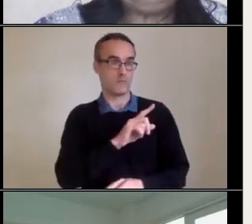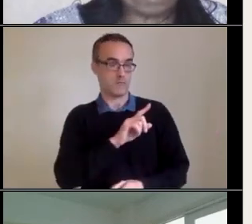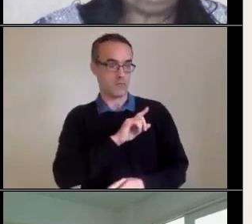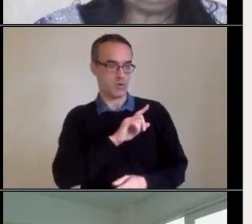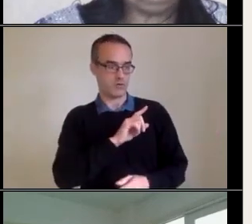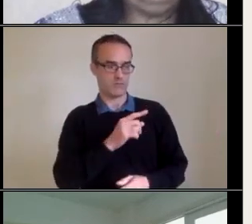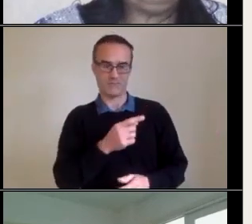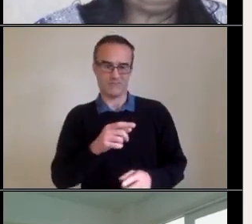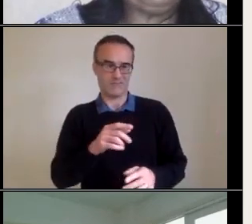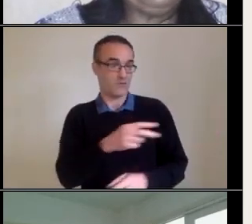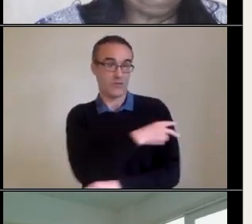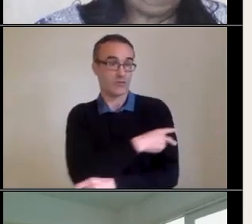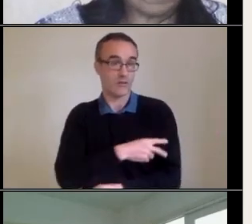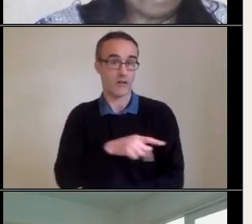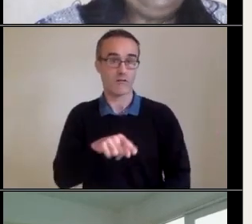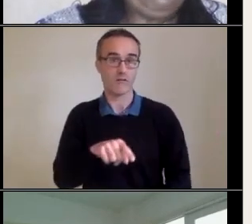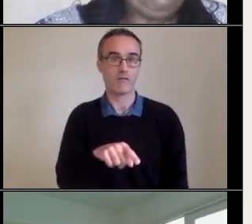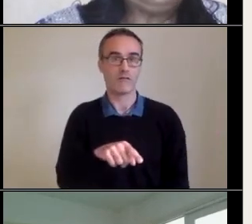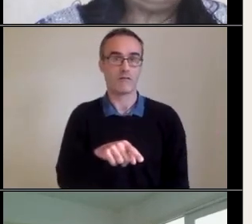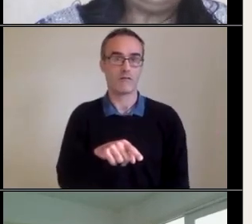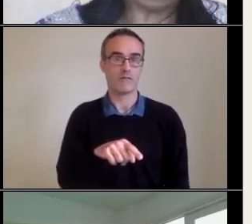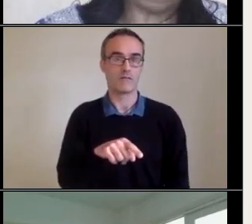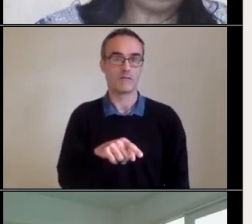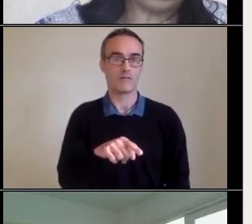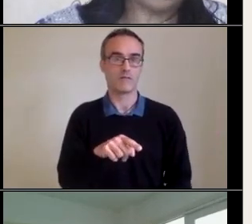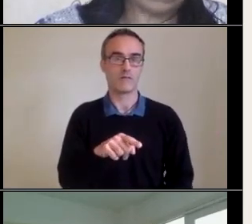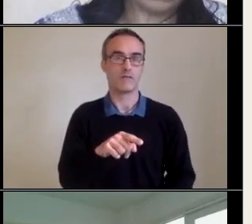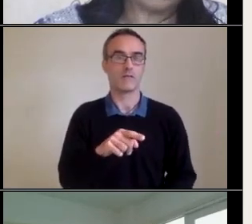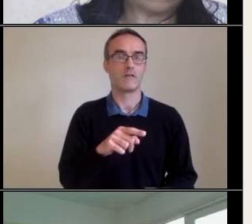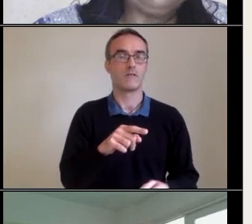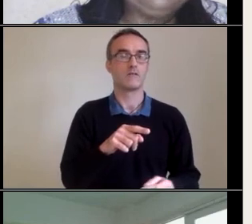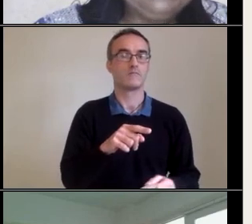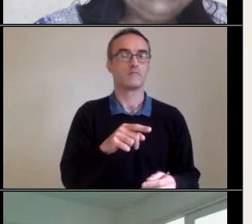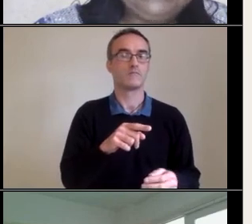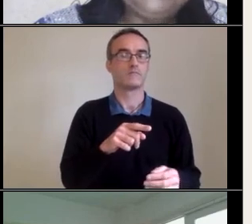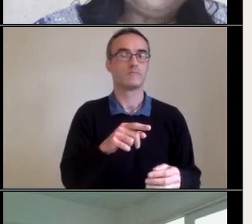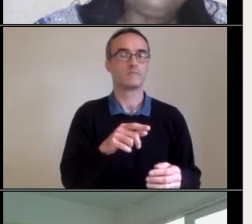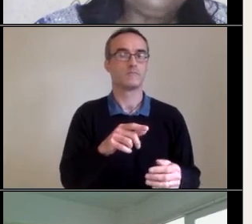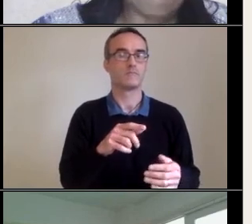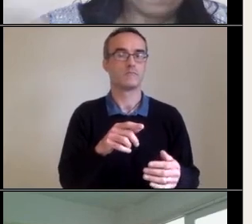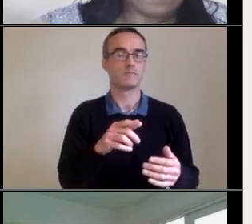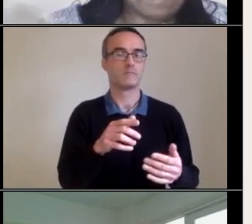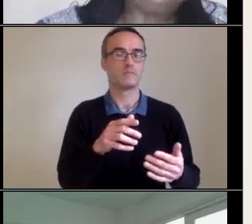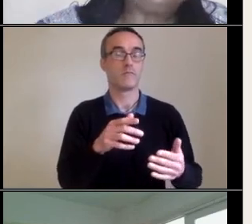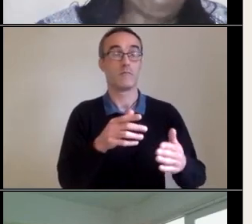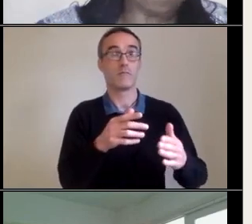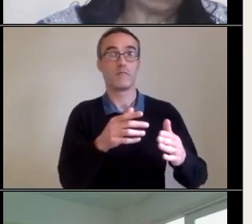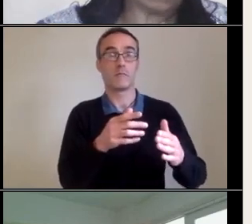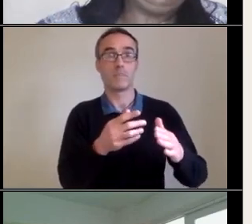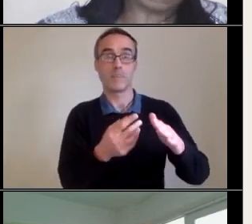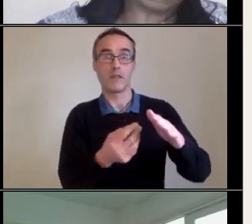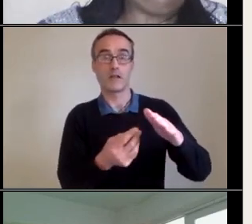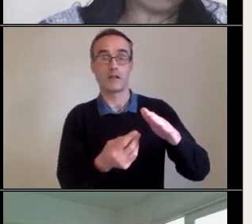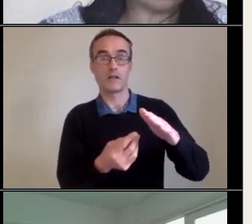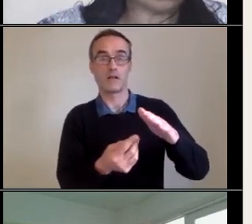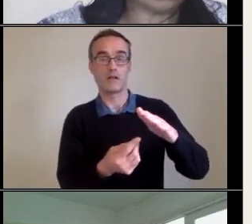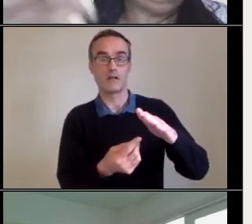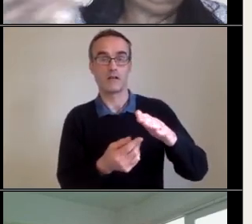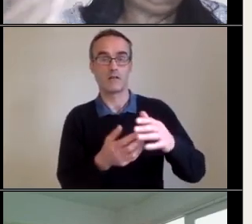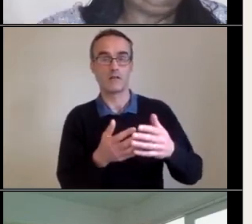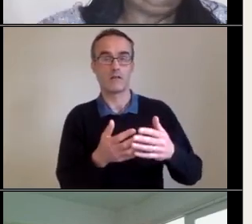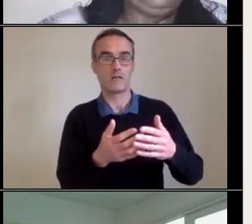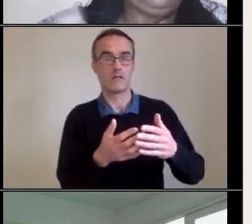the establishment will be the ones that will take the decision based on laid